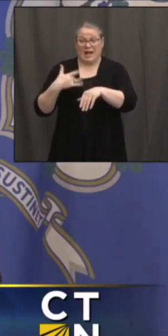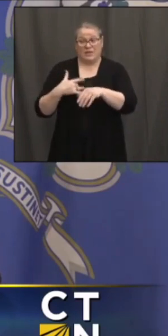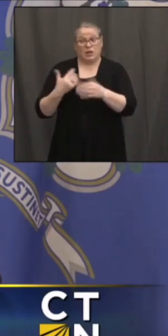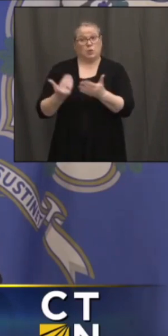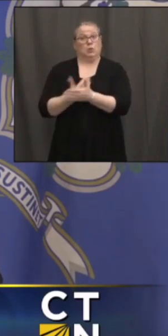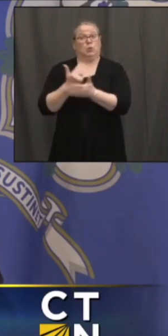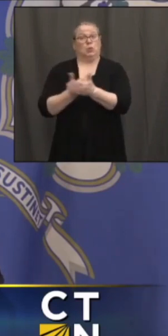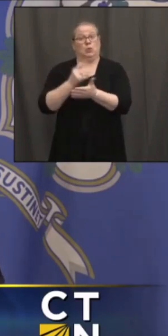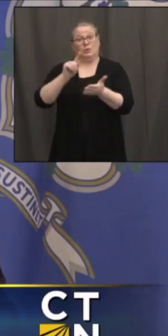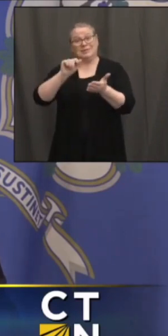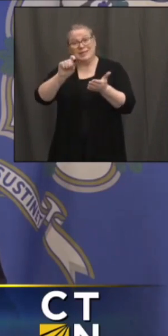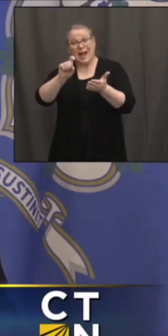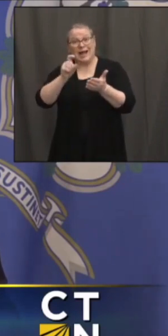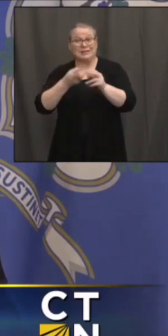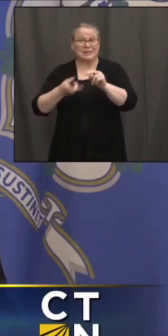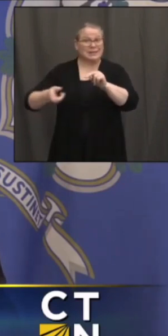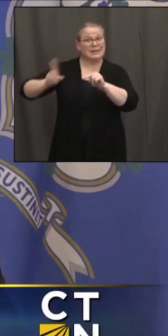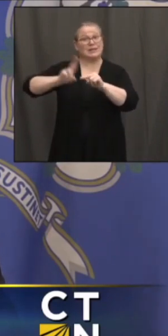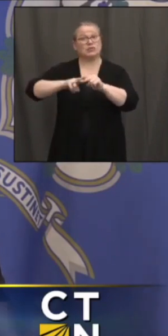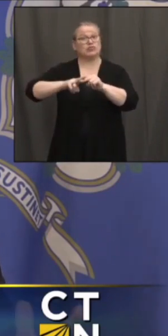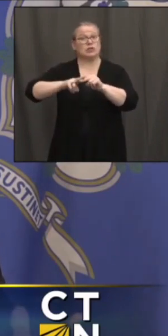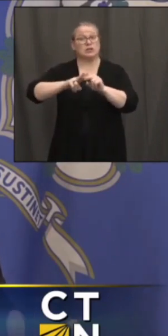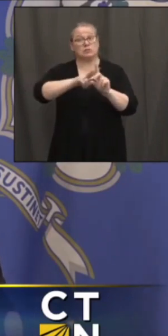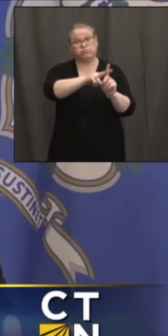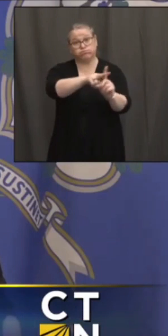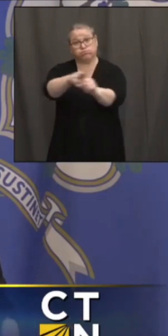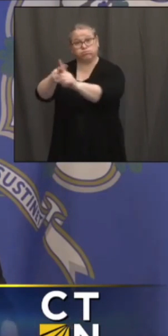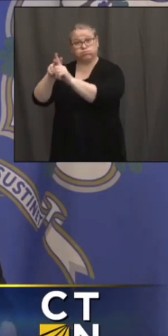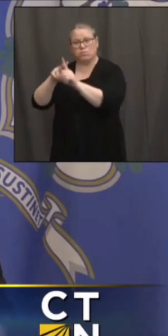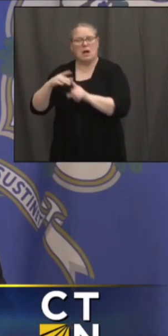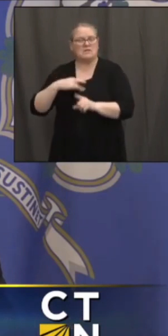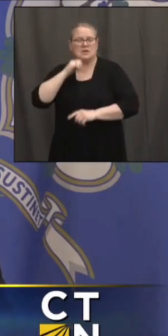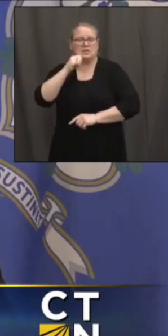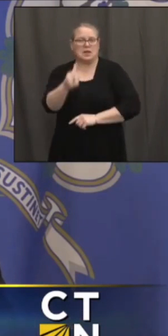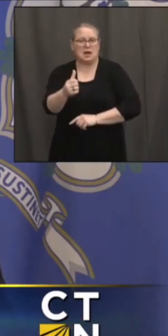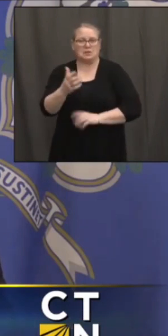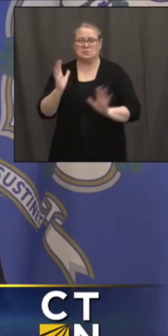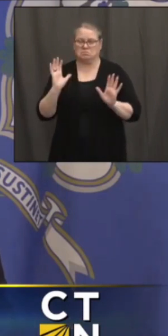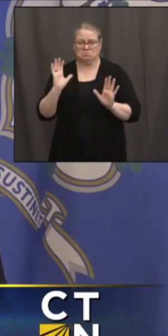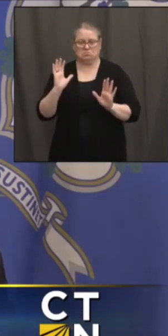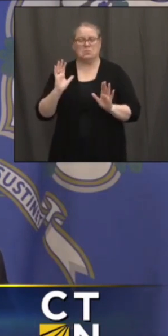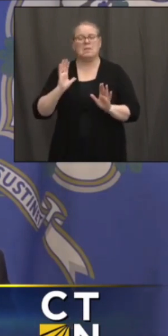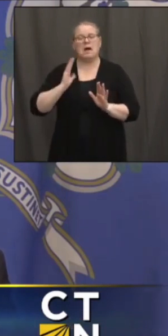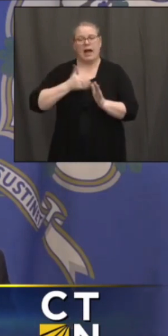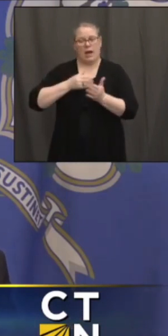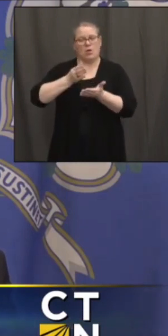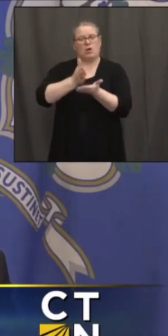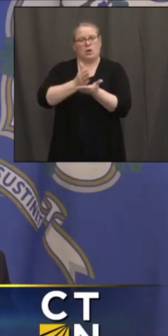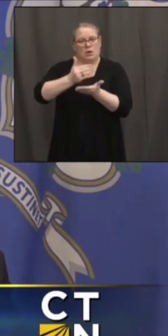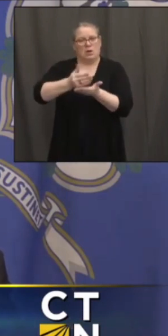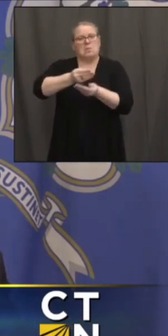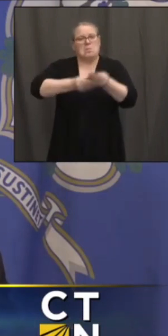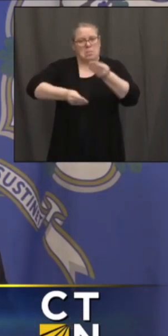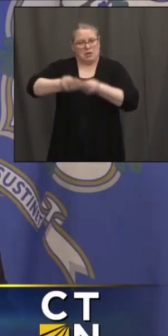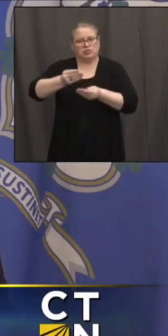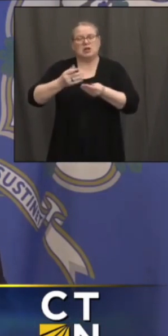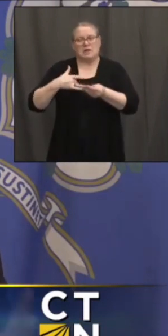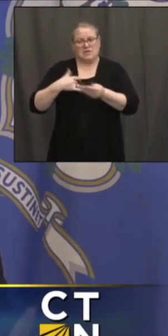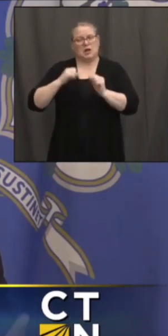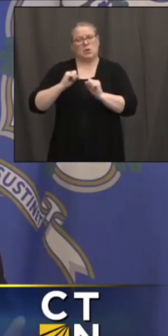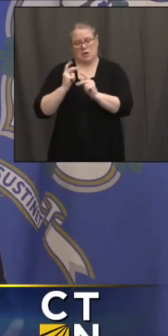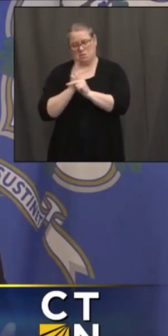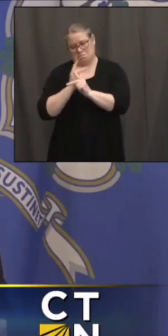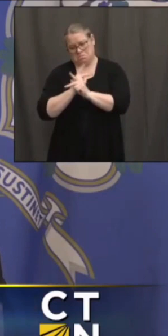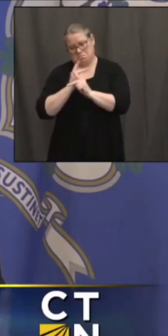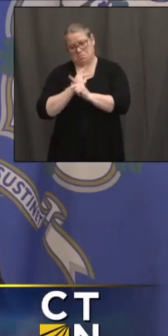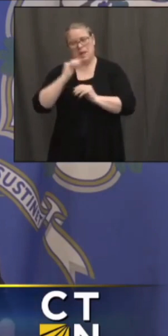tax increases here in this state. I think we're going to be able to get our budget balanced for next year and the coming year. I think we can